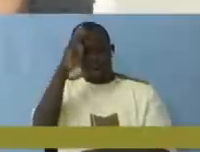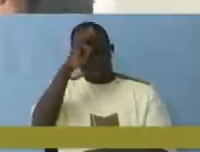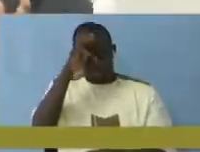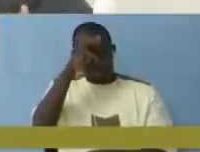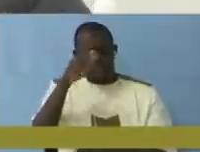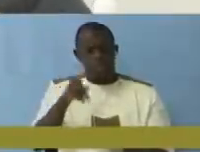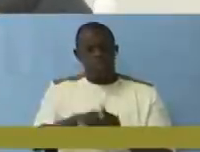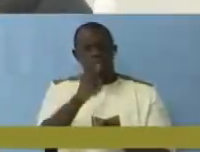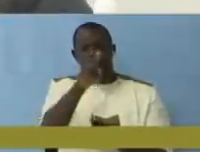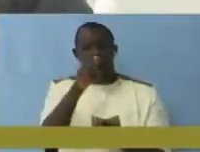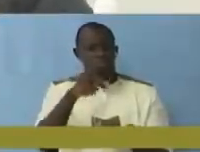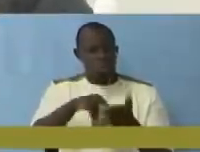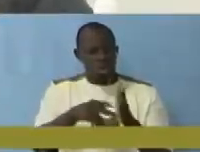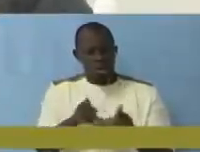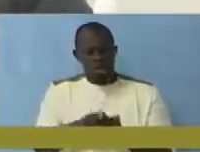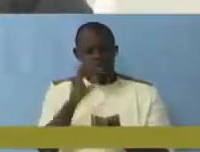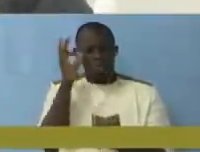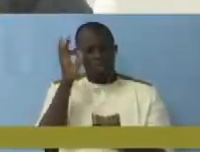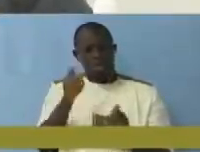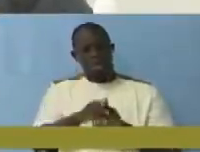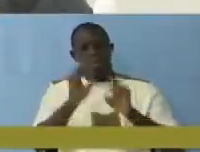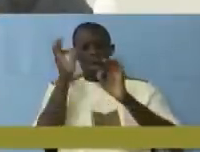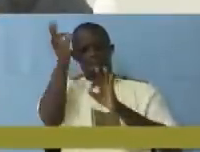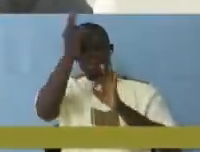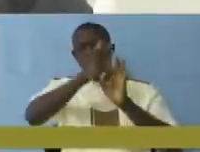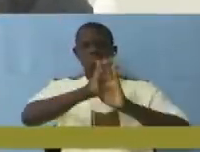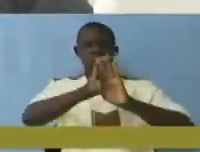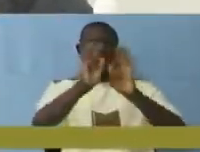you are so handsome.